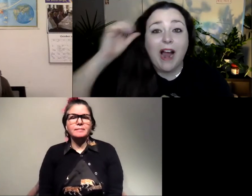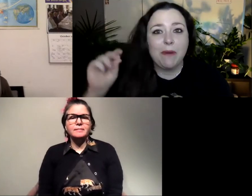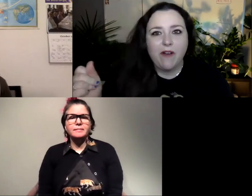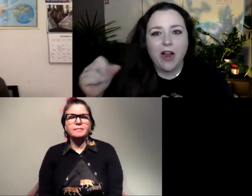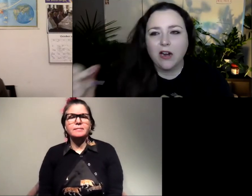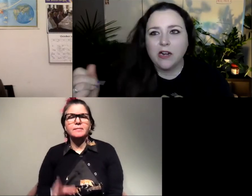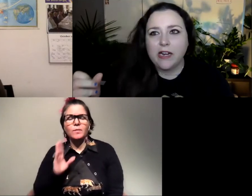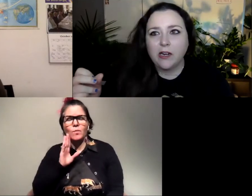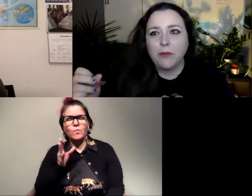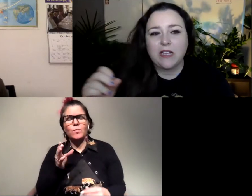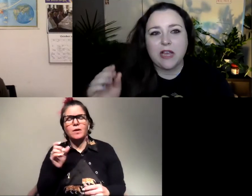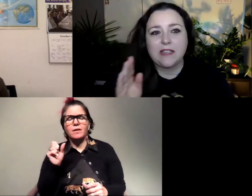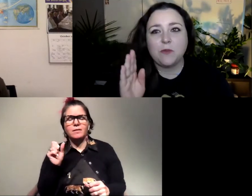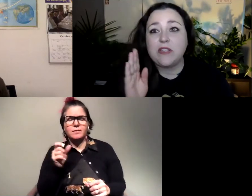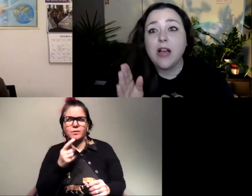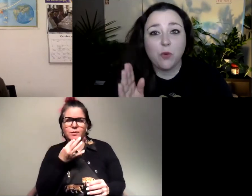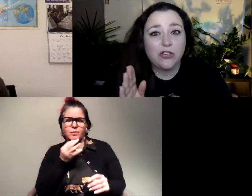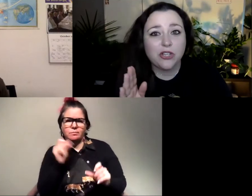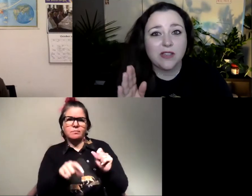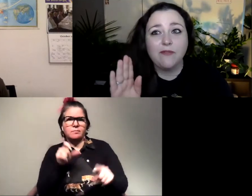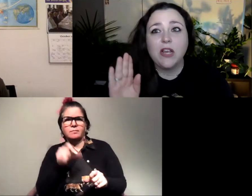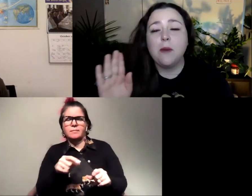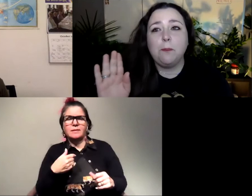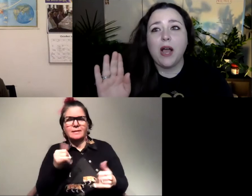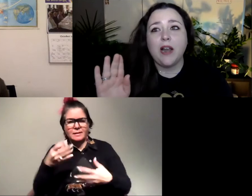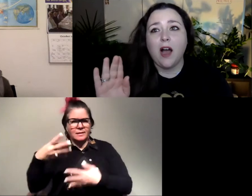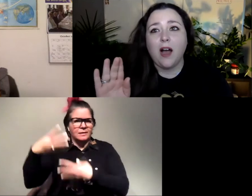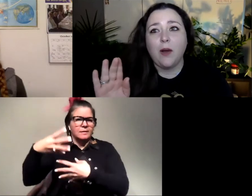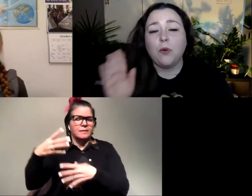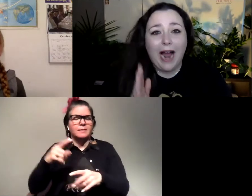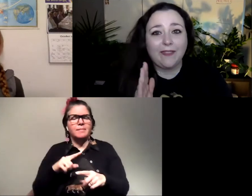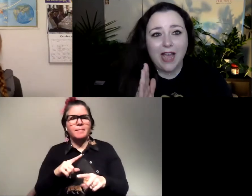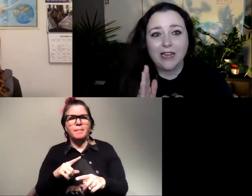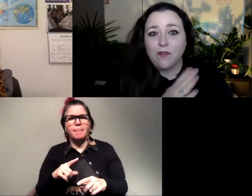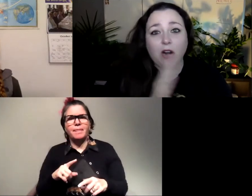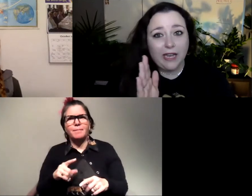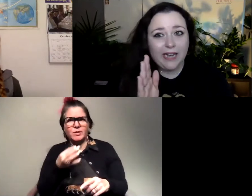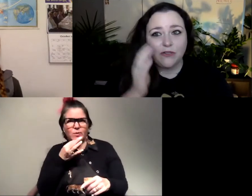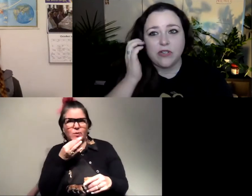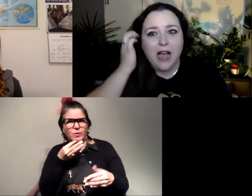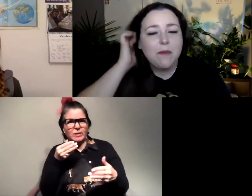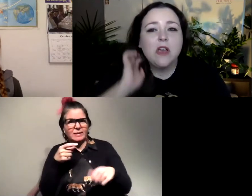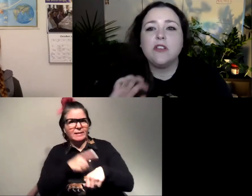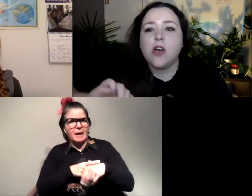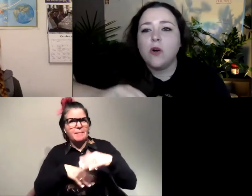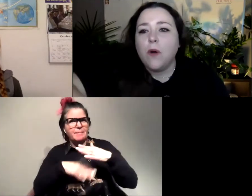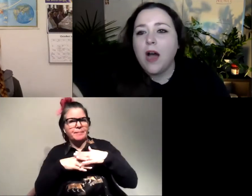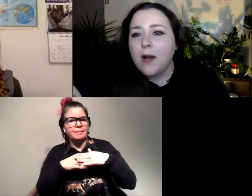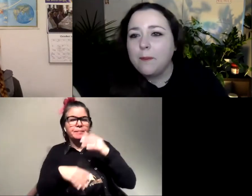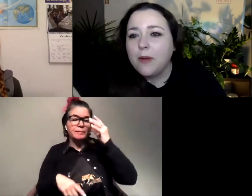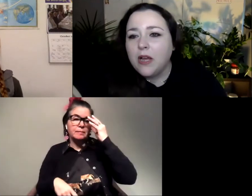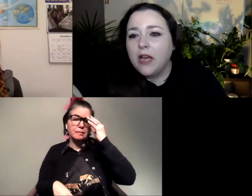a rapid fire here because we still have questions left, but we're at the end of our like natural time.